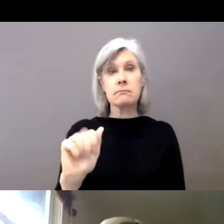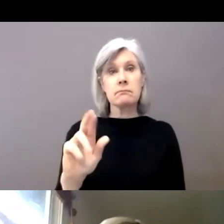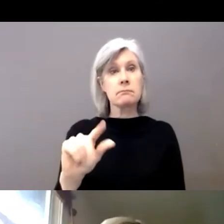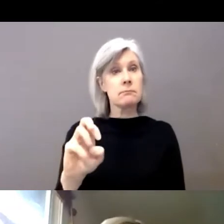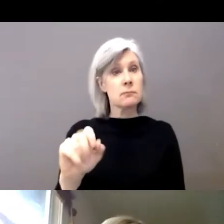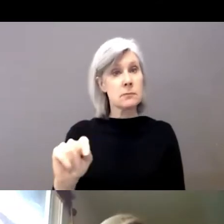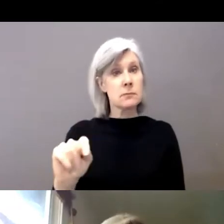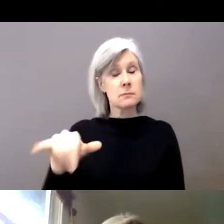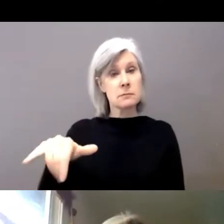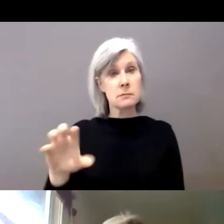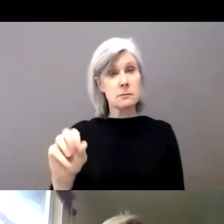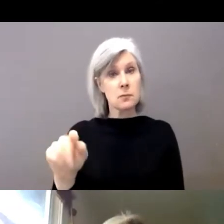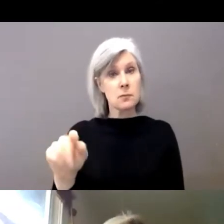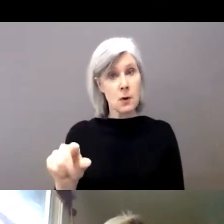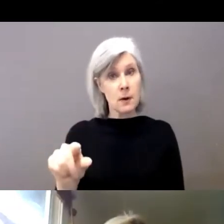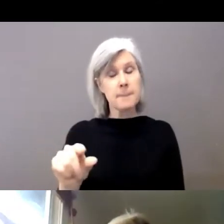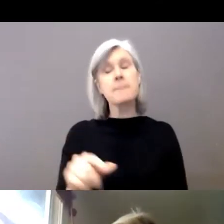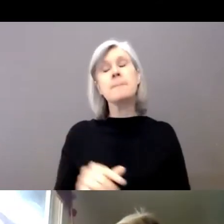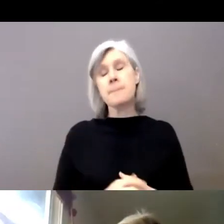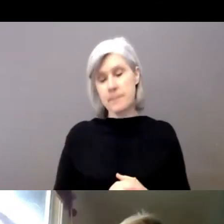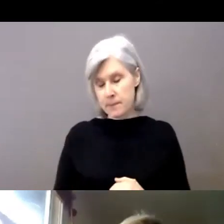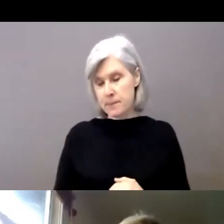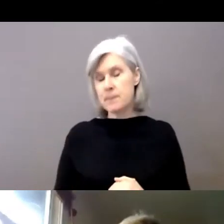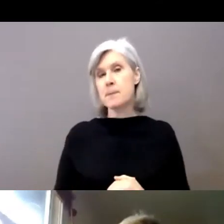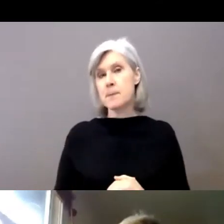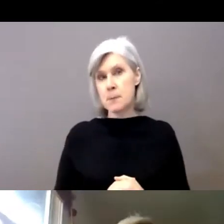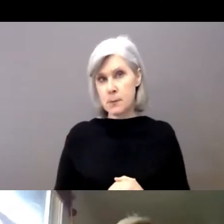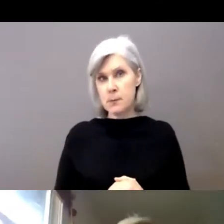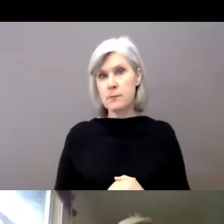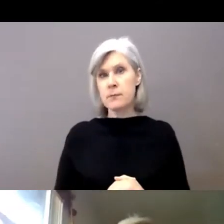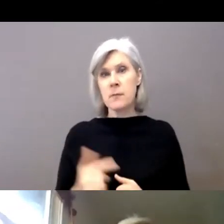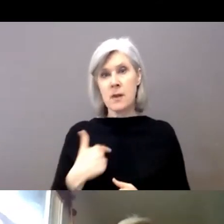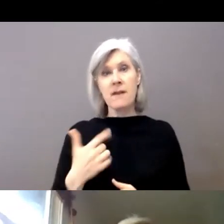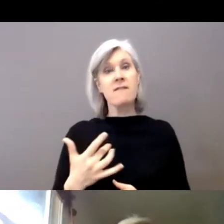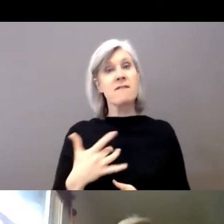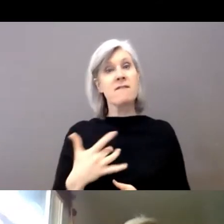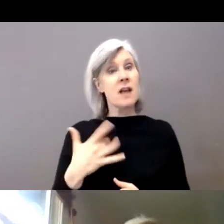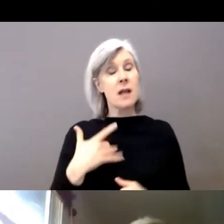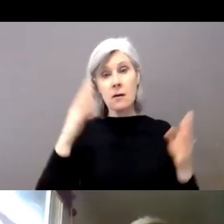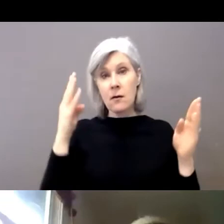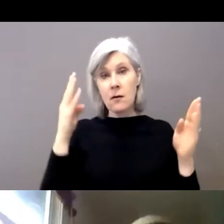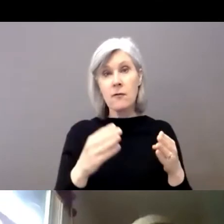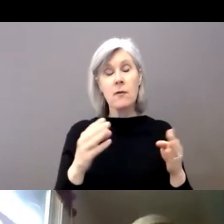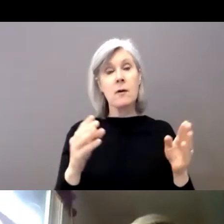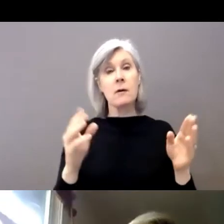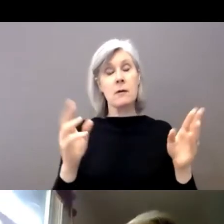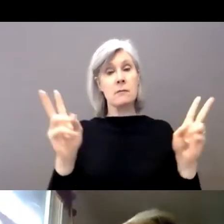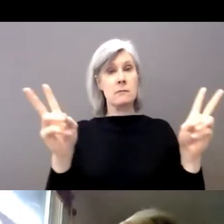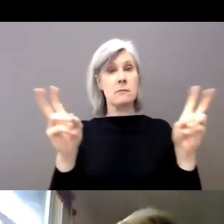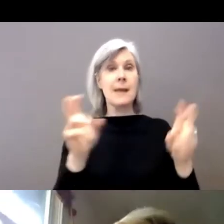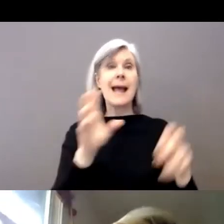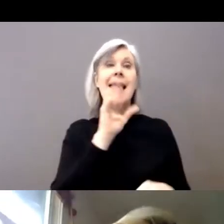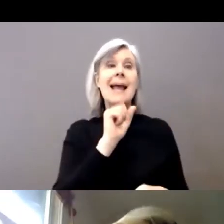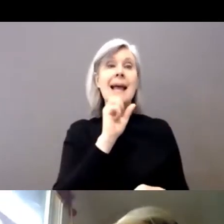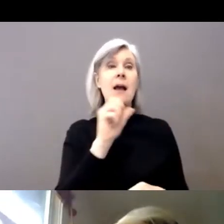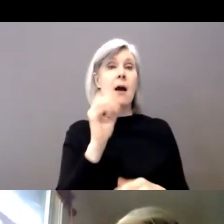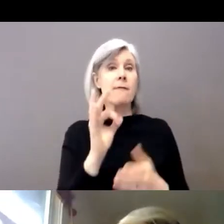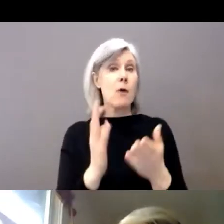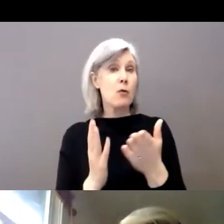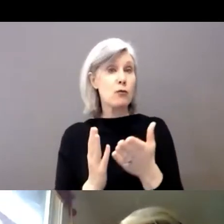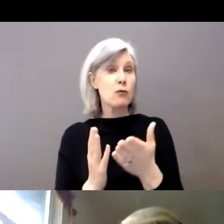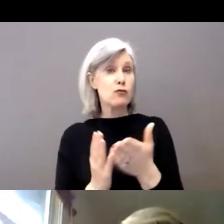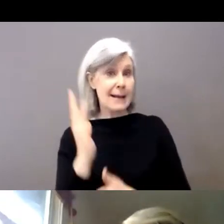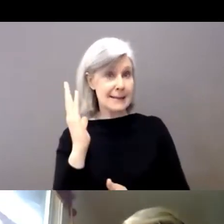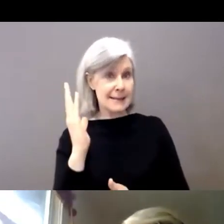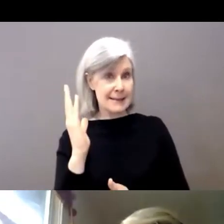I think there's a couple opportunities. So first, the Age of Rights campaign, there's a social media type of support,